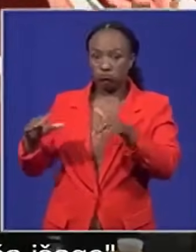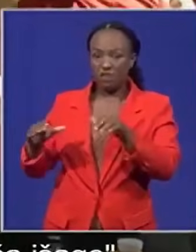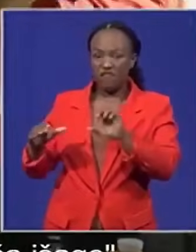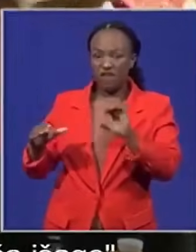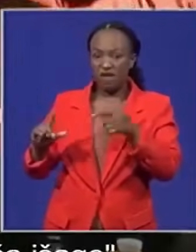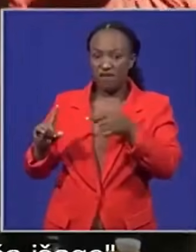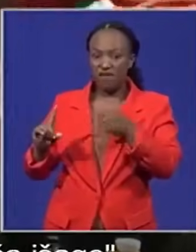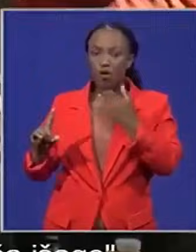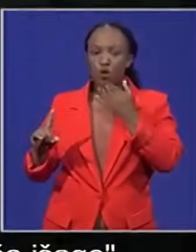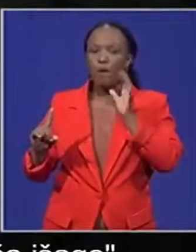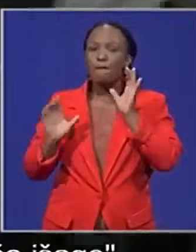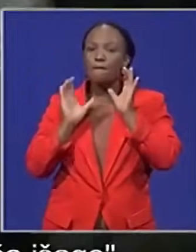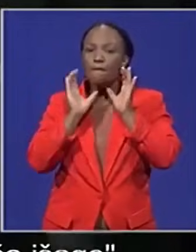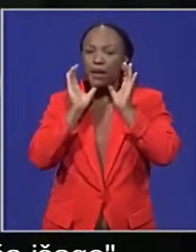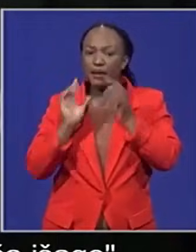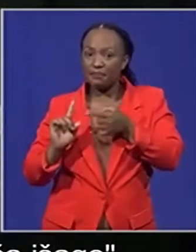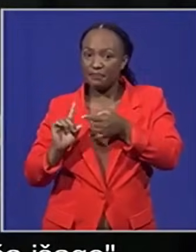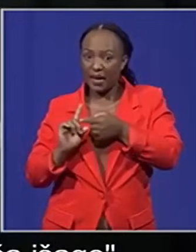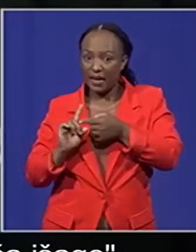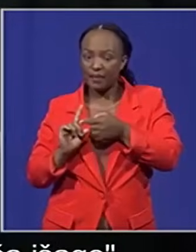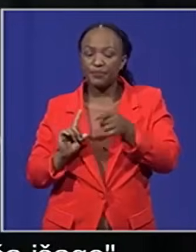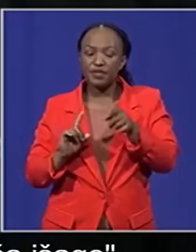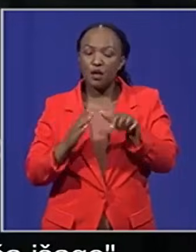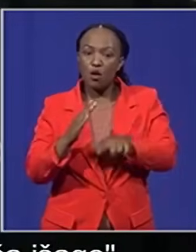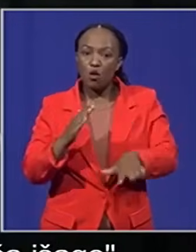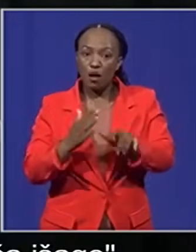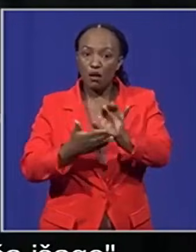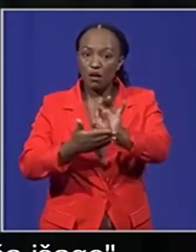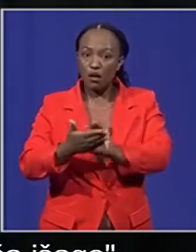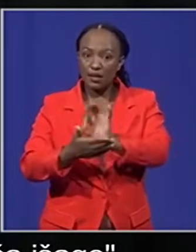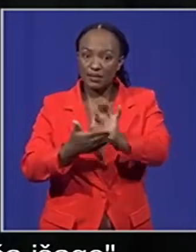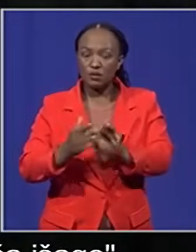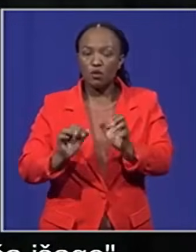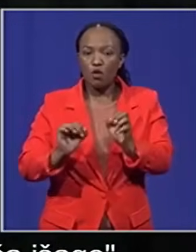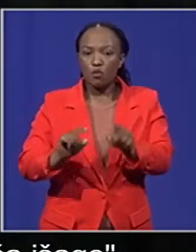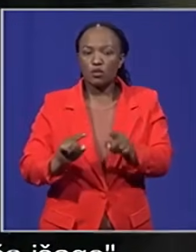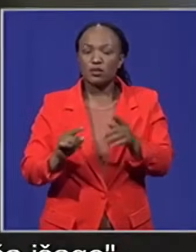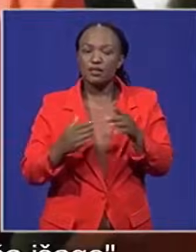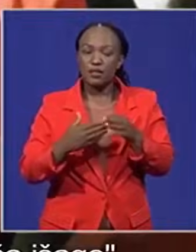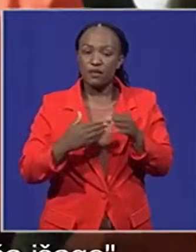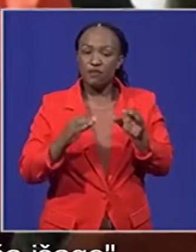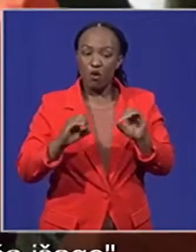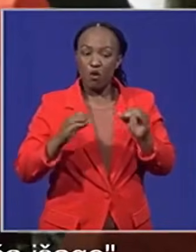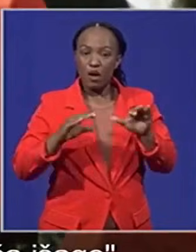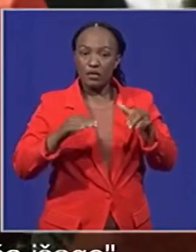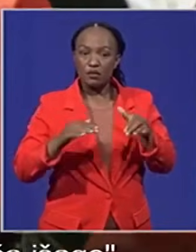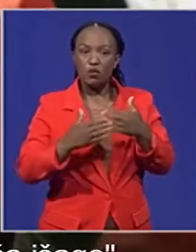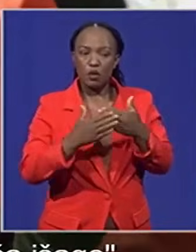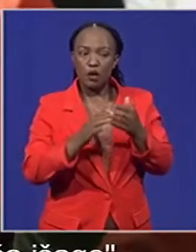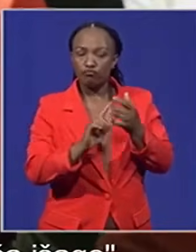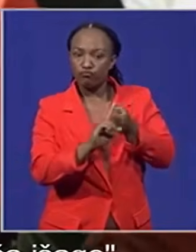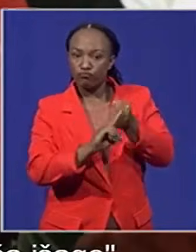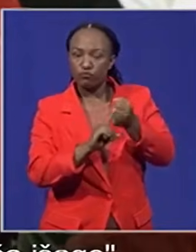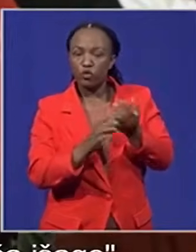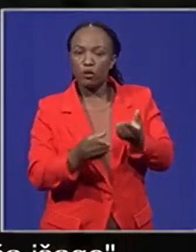Go Julius Malema dikgetho tša selegae tšeo di tlago le nyaga e tla ba monyetla mokgatlong wa bona go beša wa tuka.